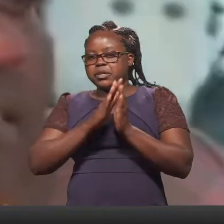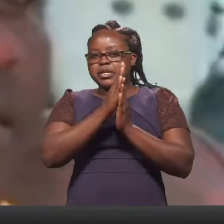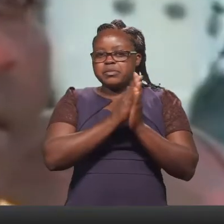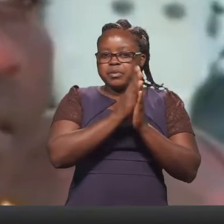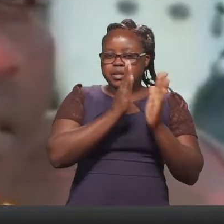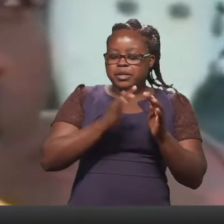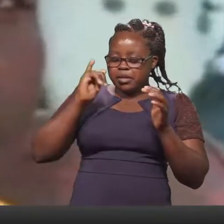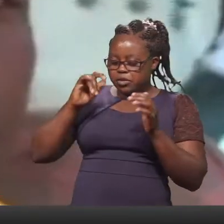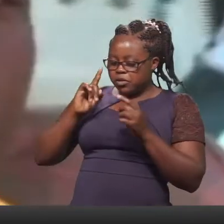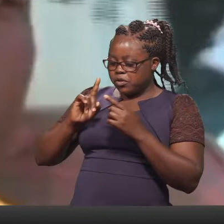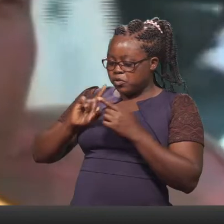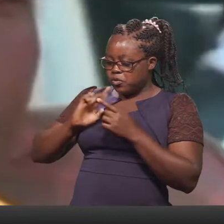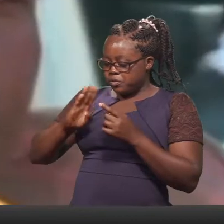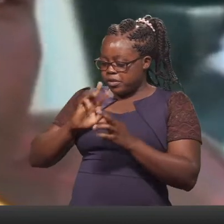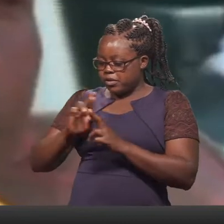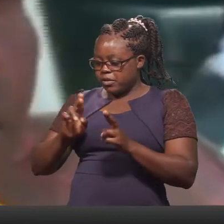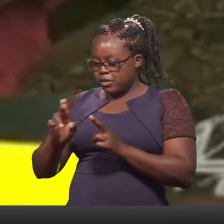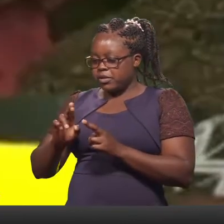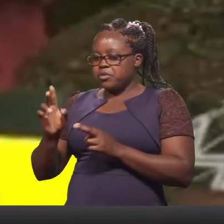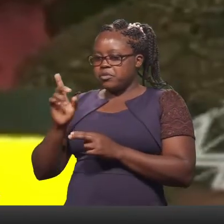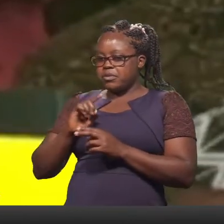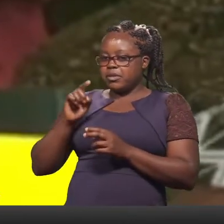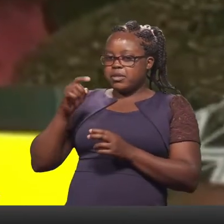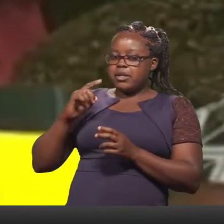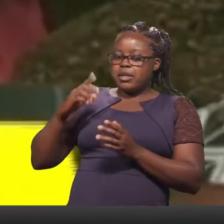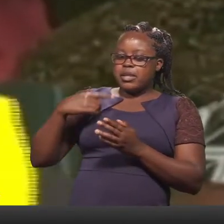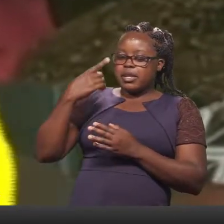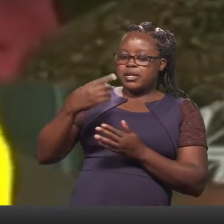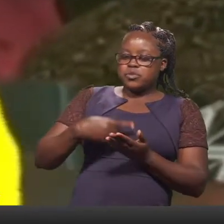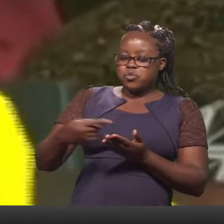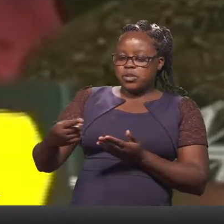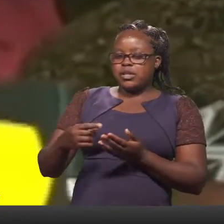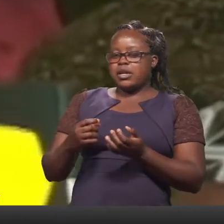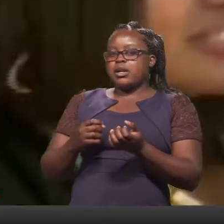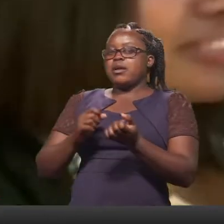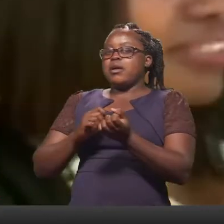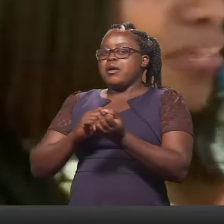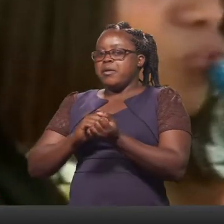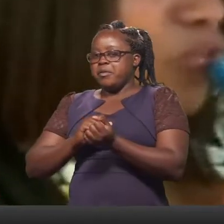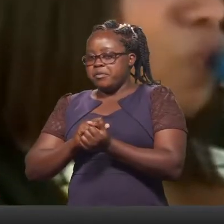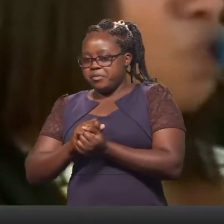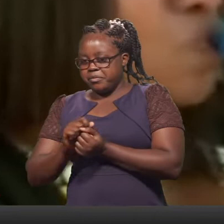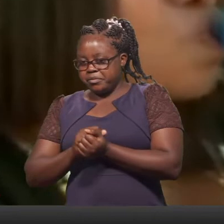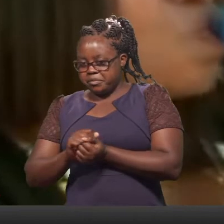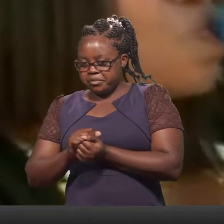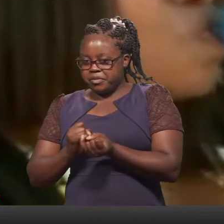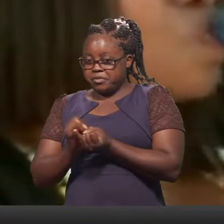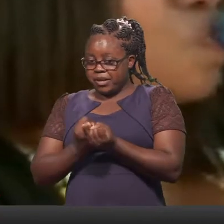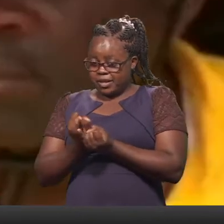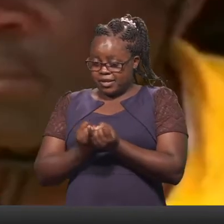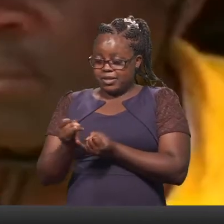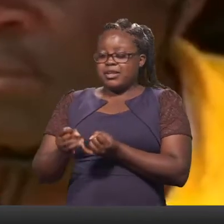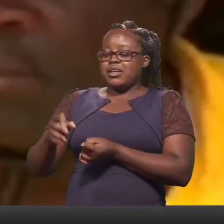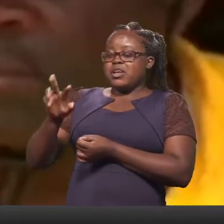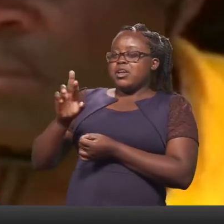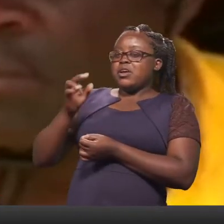vyema kuyatekeleza yote Ijumaa wiki ijayo. Kulingana na naibu wa rais Daktari William